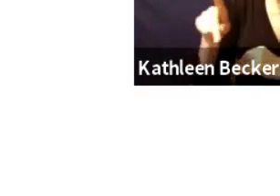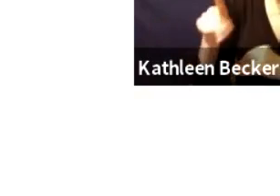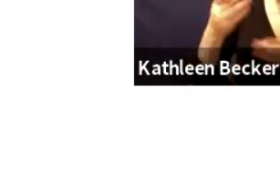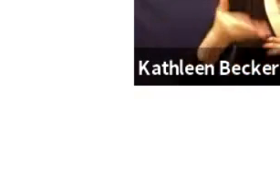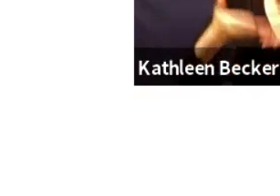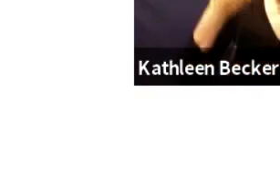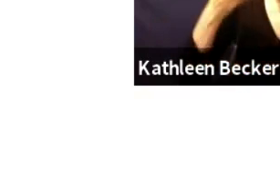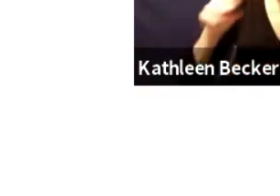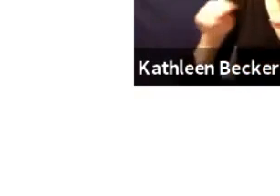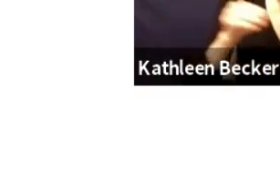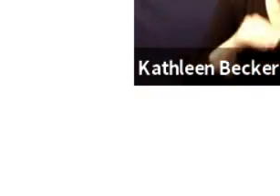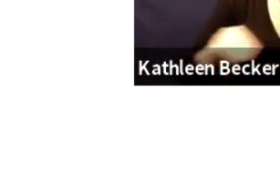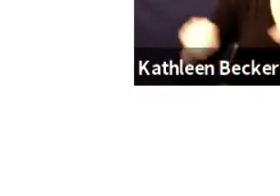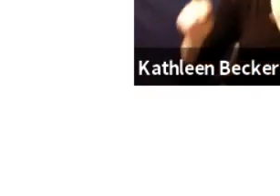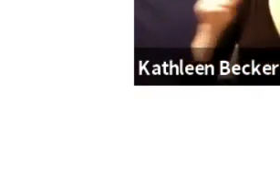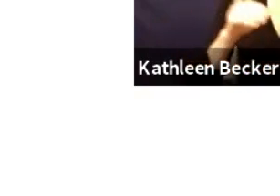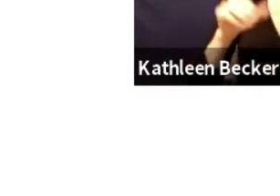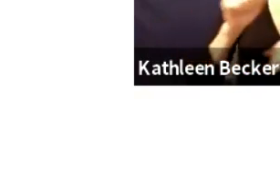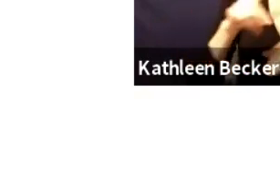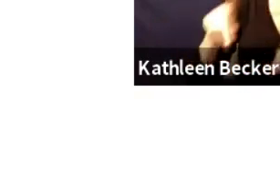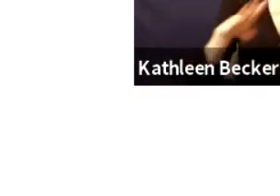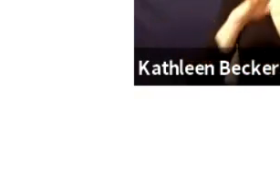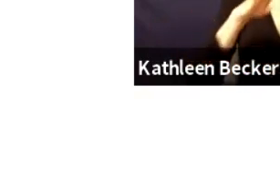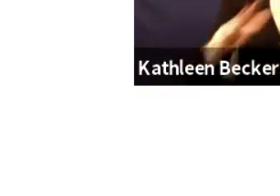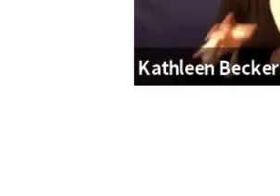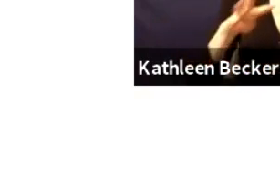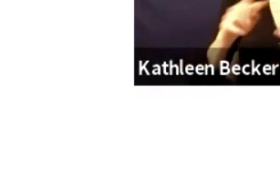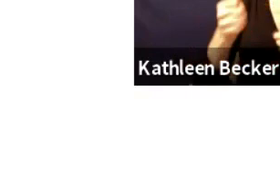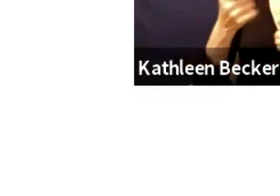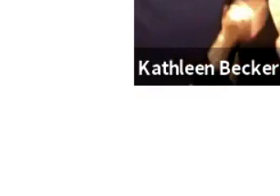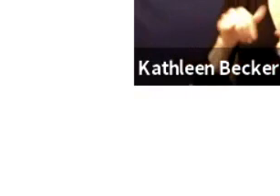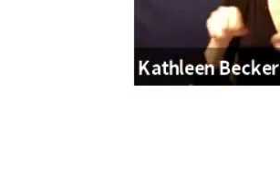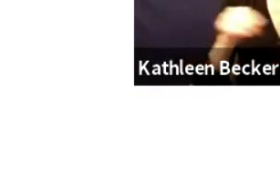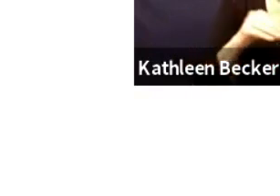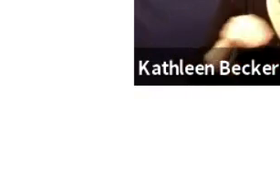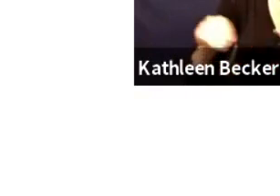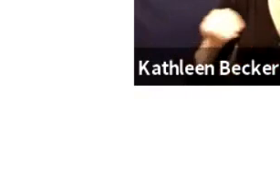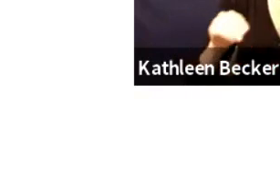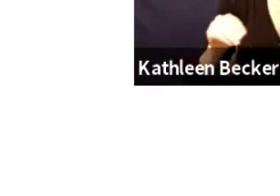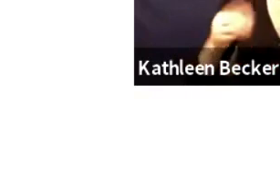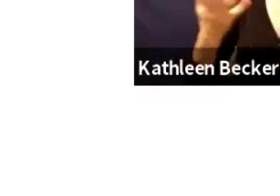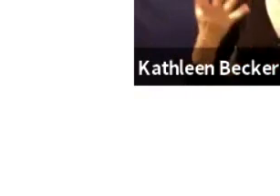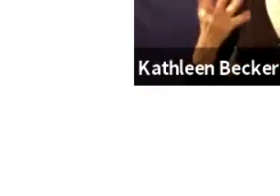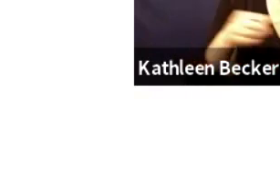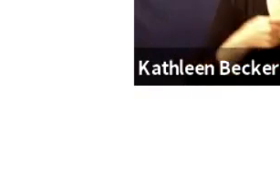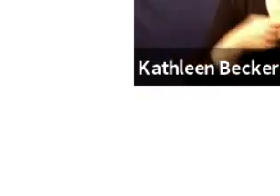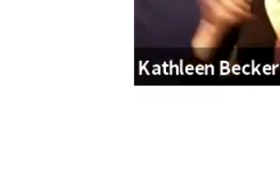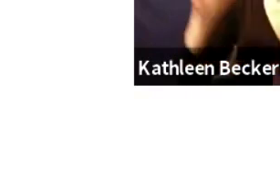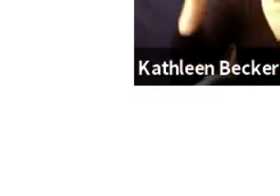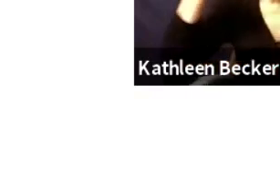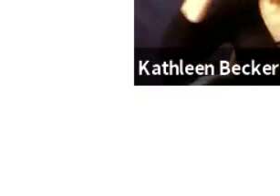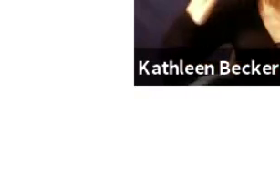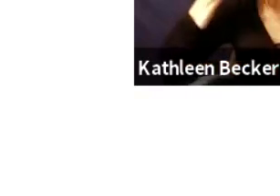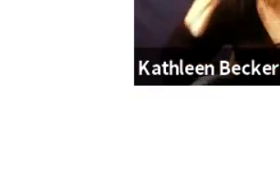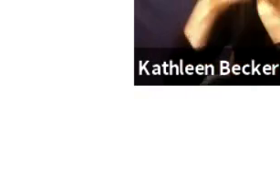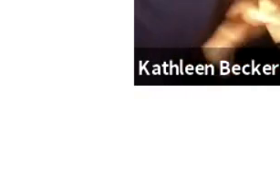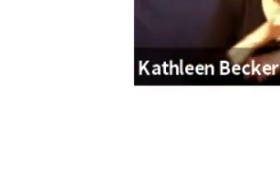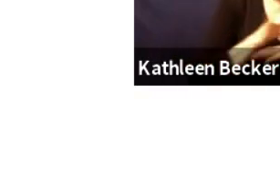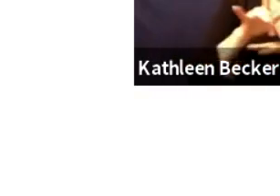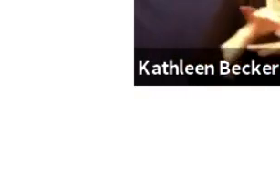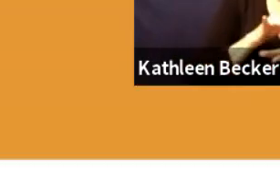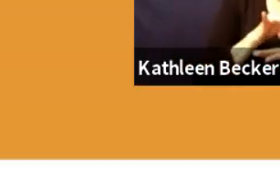mobile app that can be downloaded onto any mobile device, such as a cell phone or a tablet.